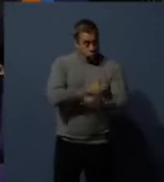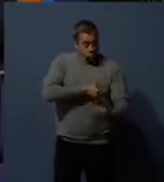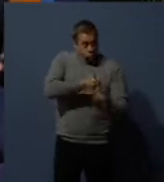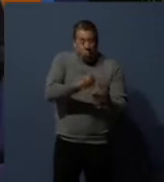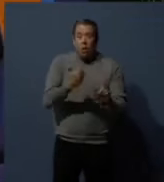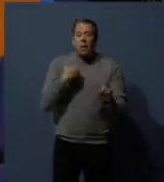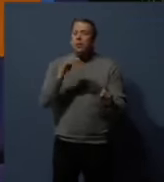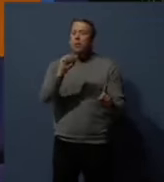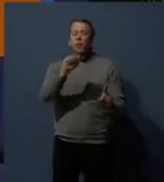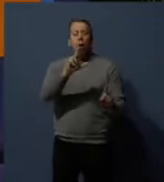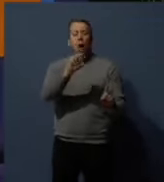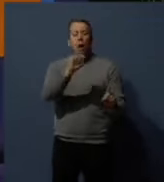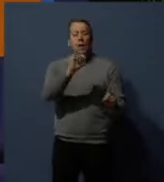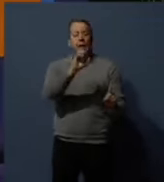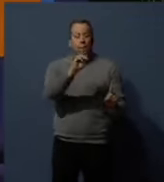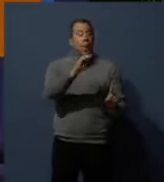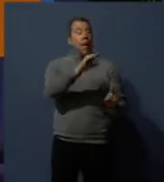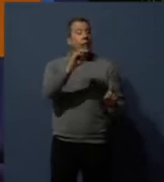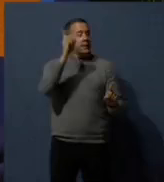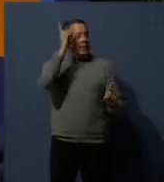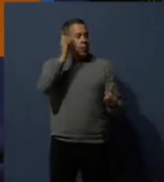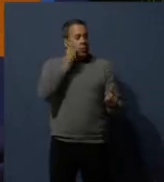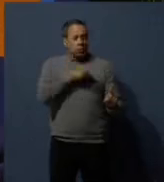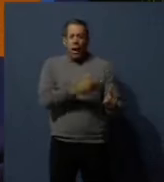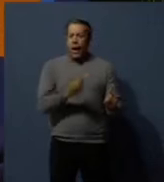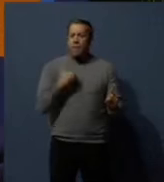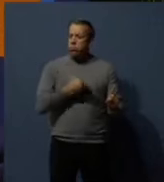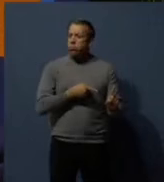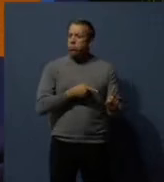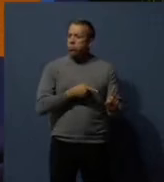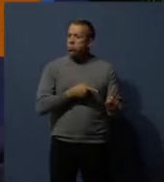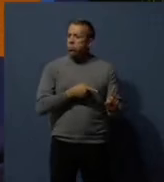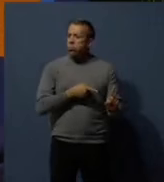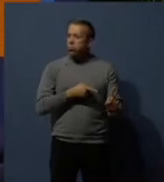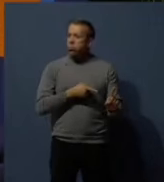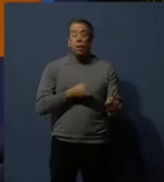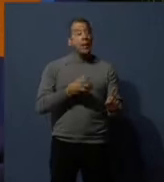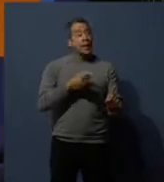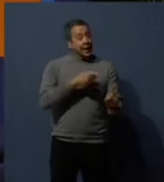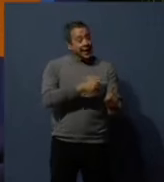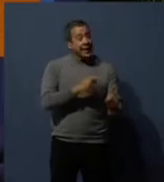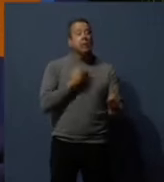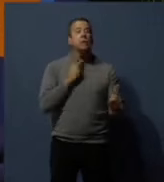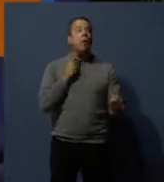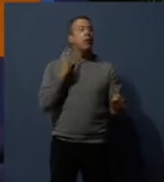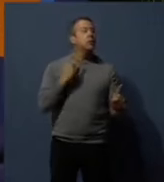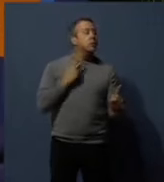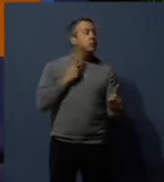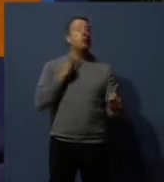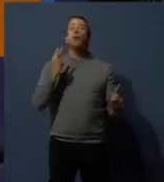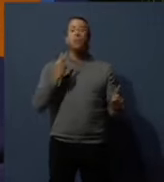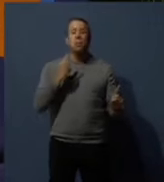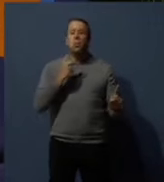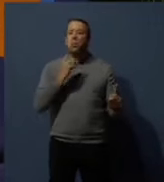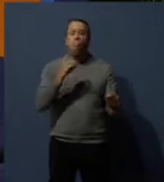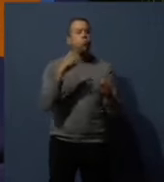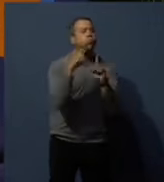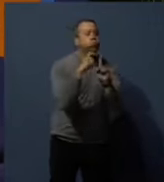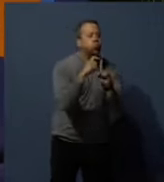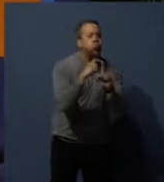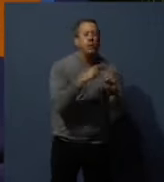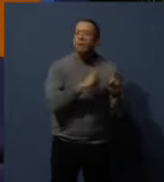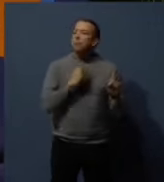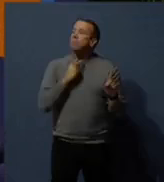also Down syndrome. And even though he vocalizes, he doesn't really verbalize. And he